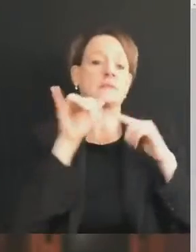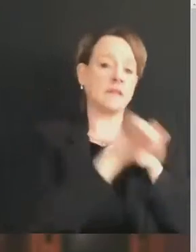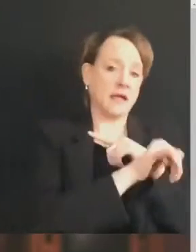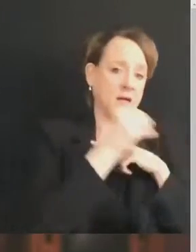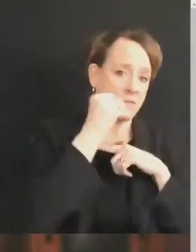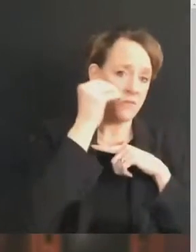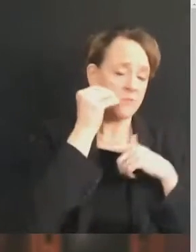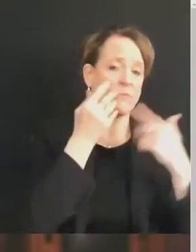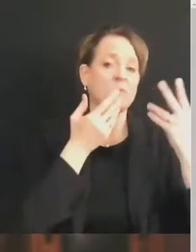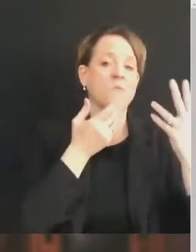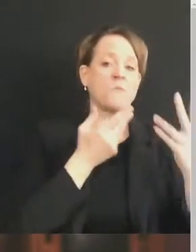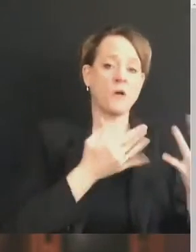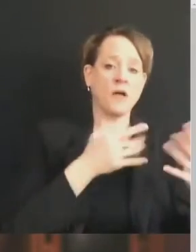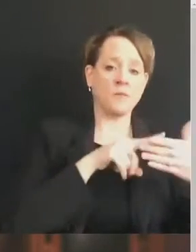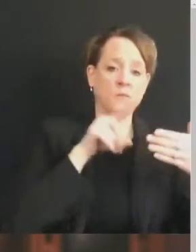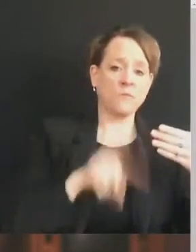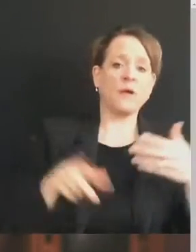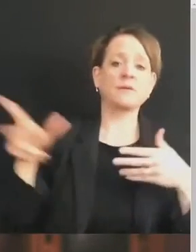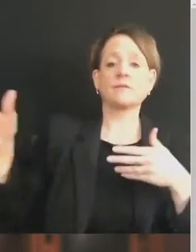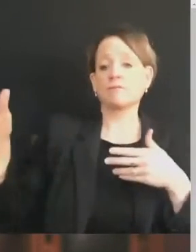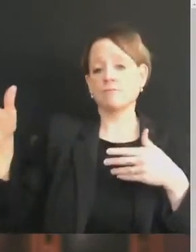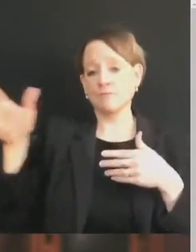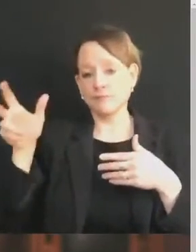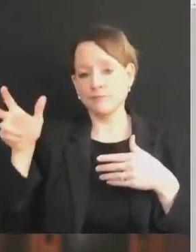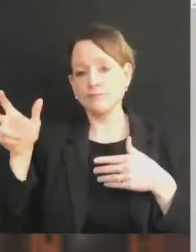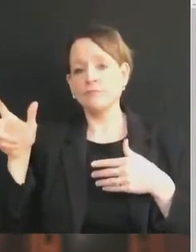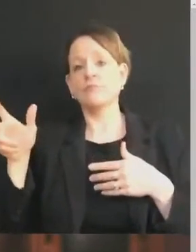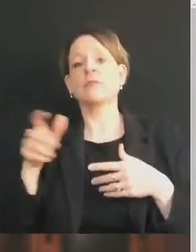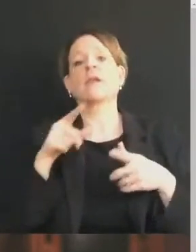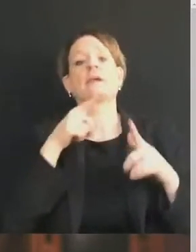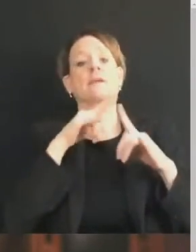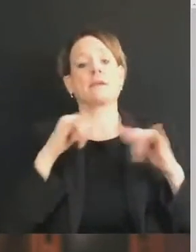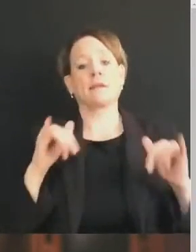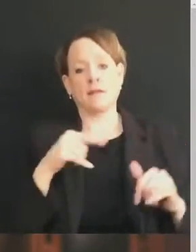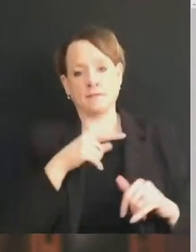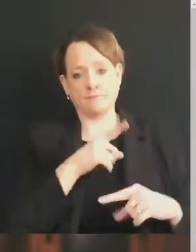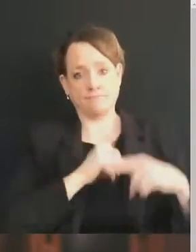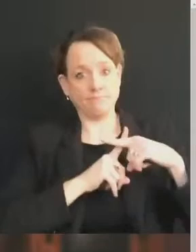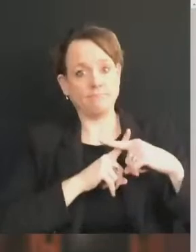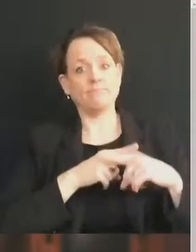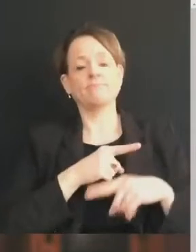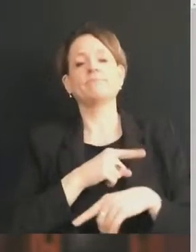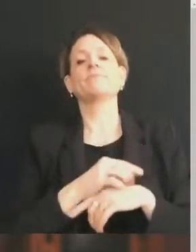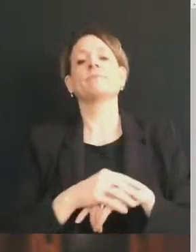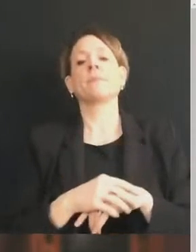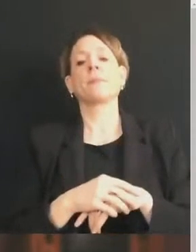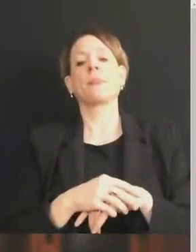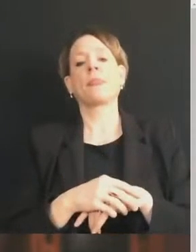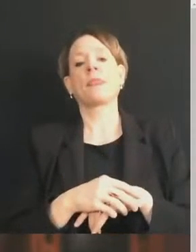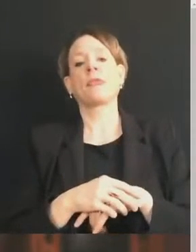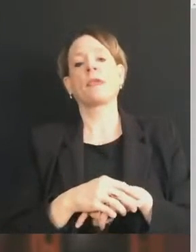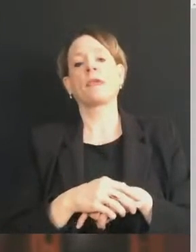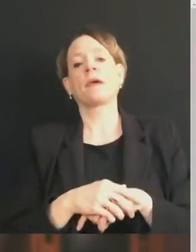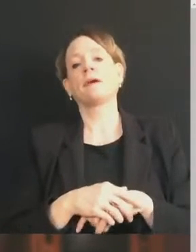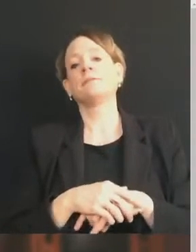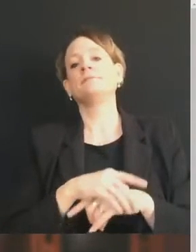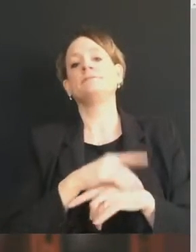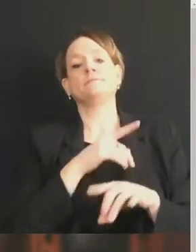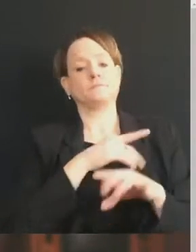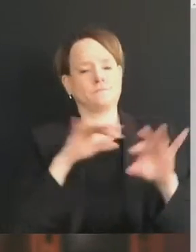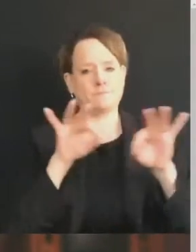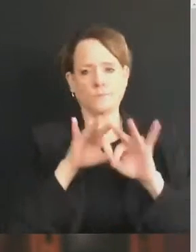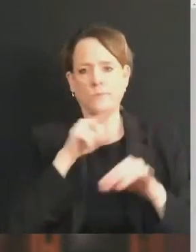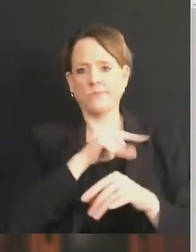contact with folks in your household. We certainly see household spread as a